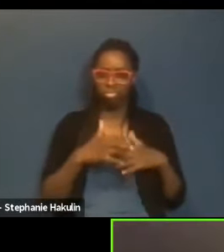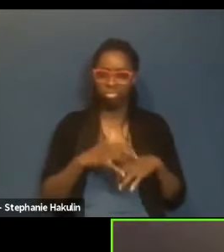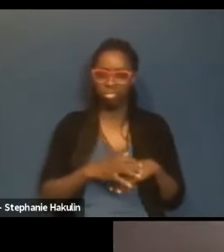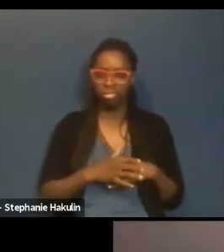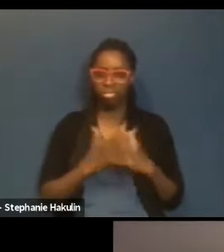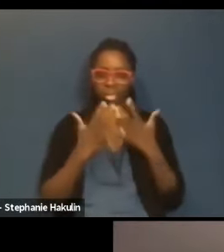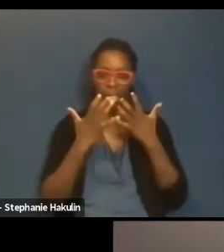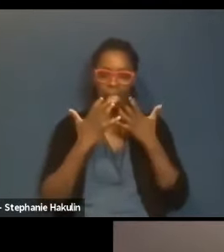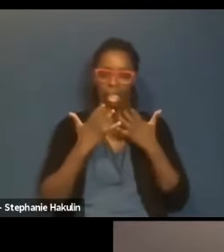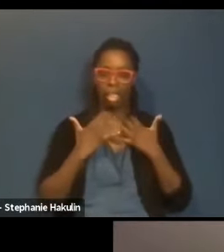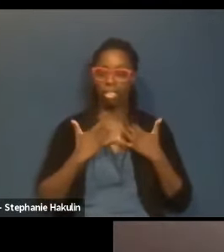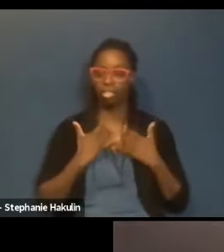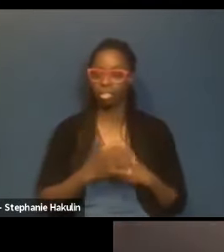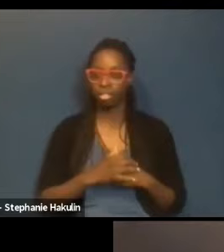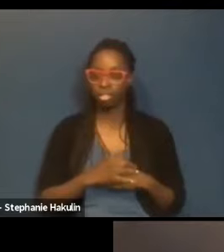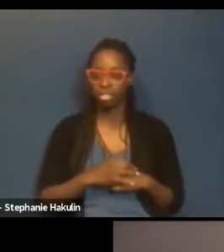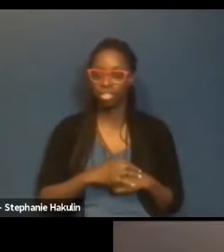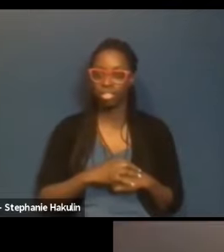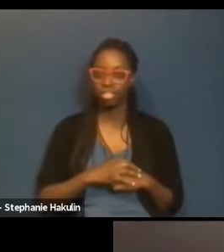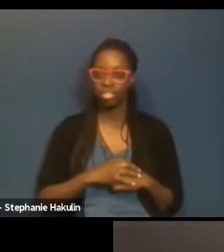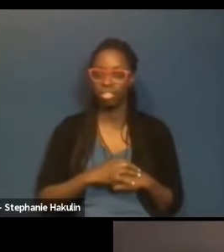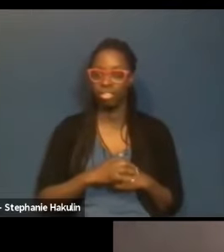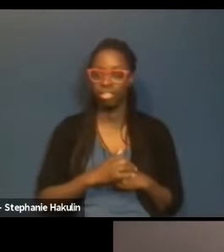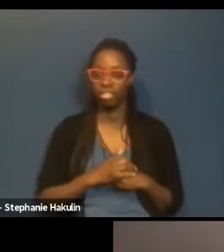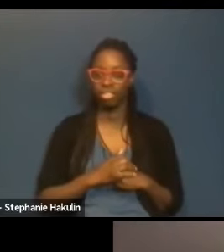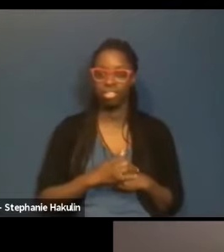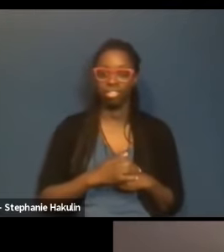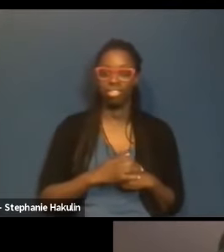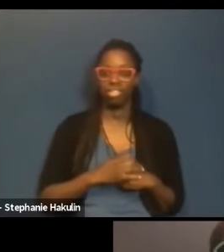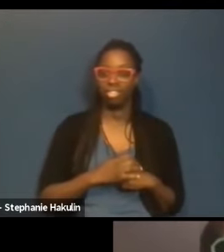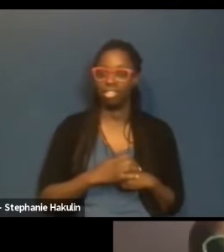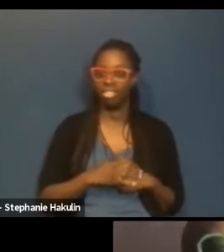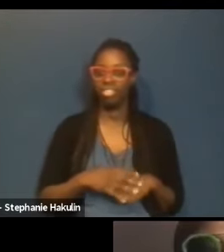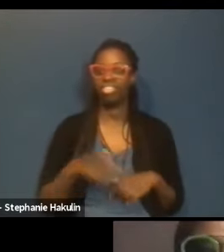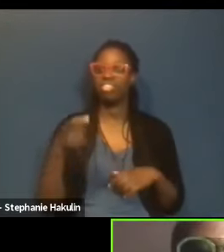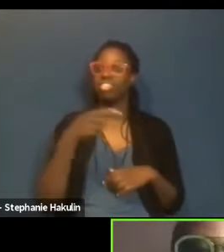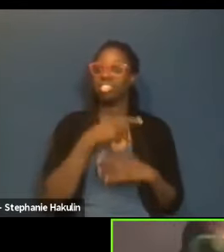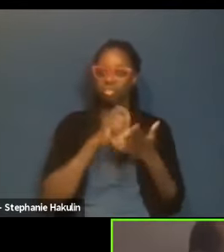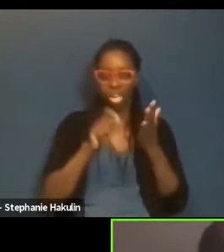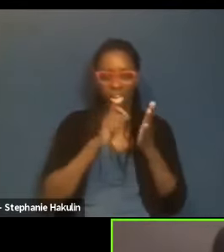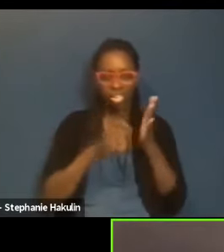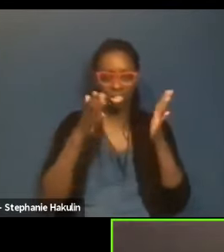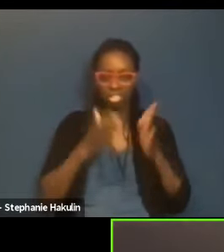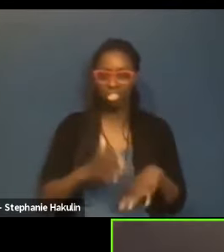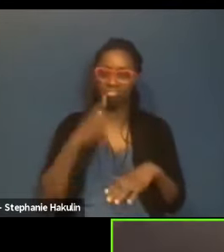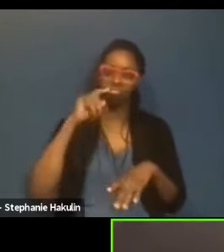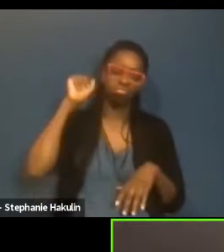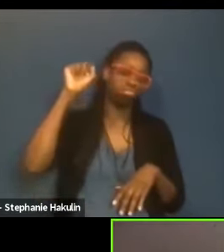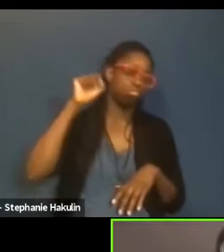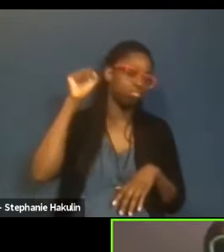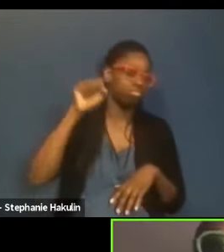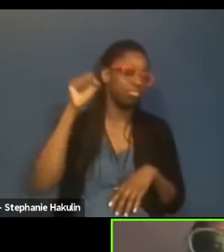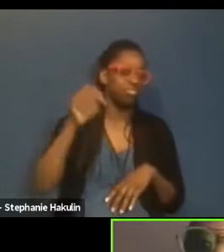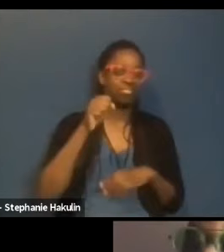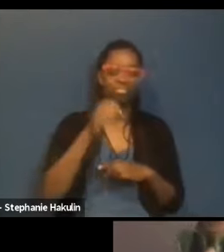go, young writer. Let's go. My goodness. Listen,